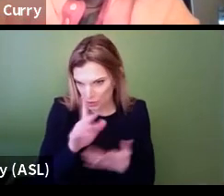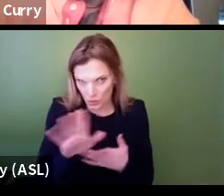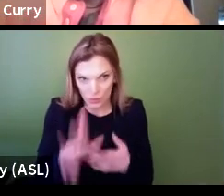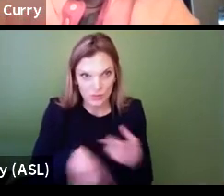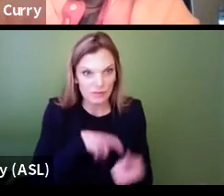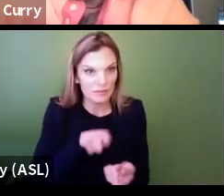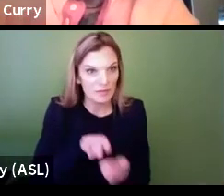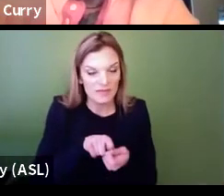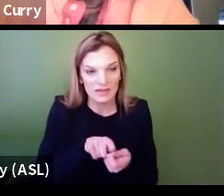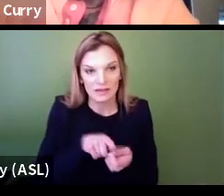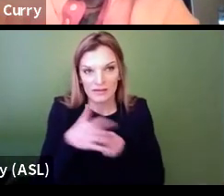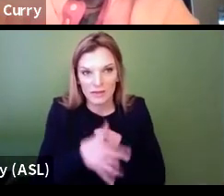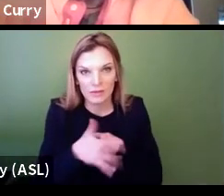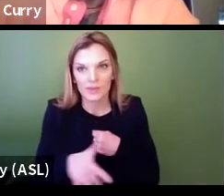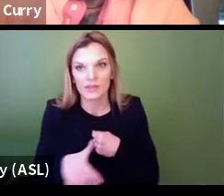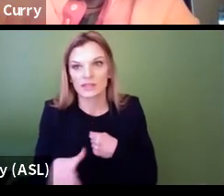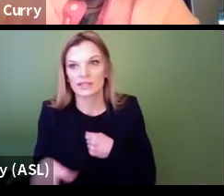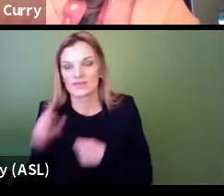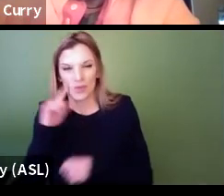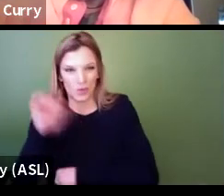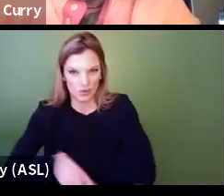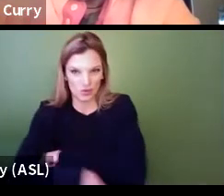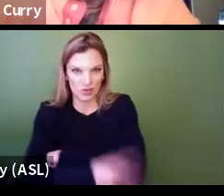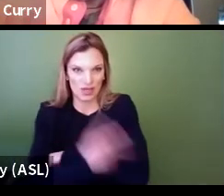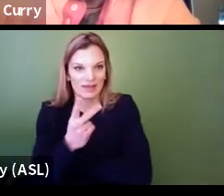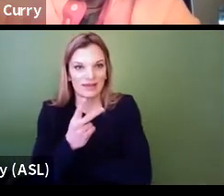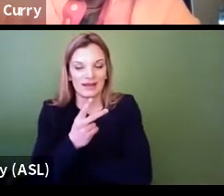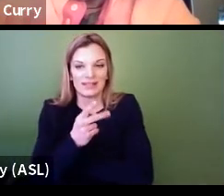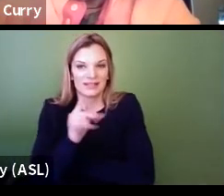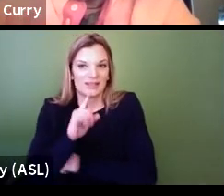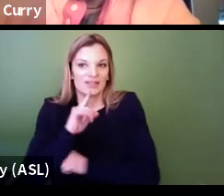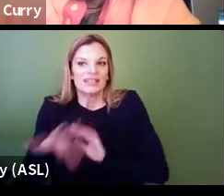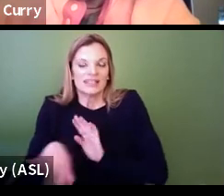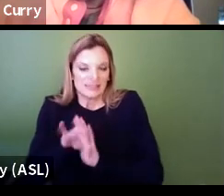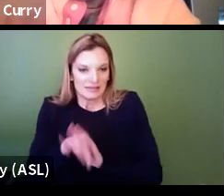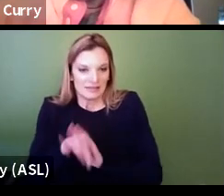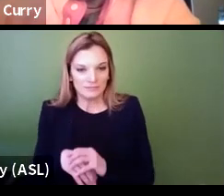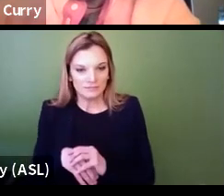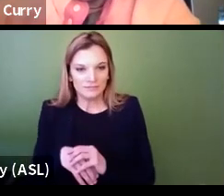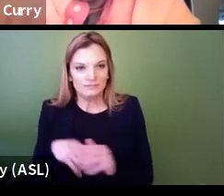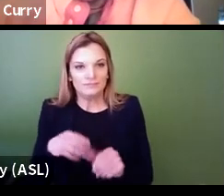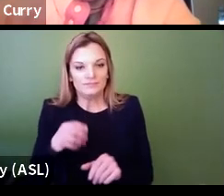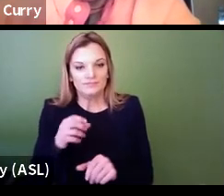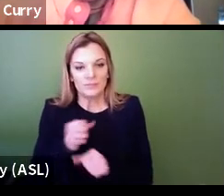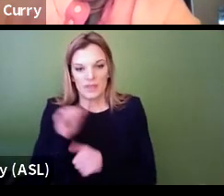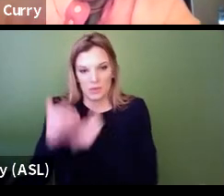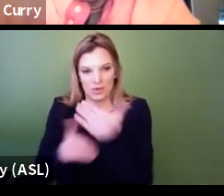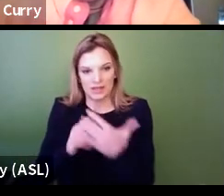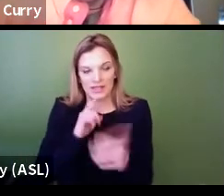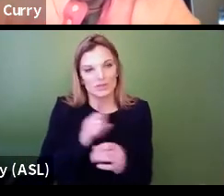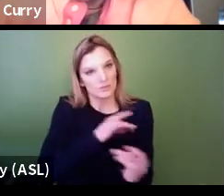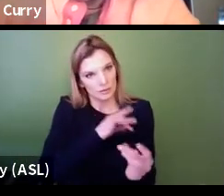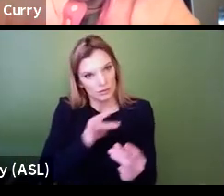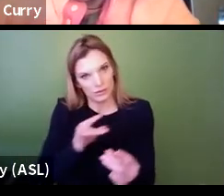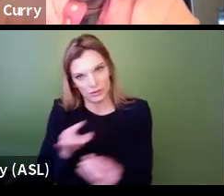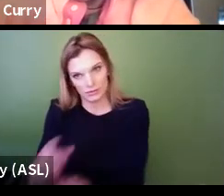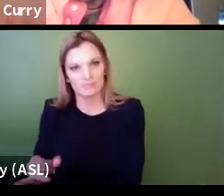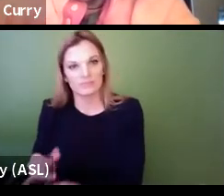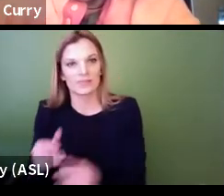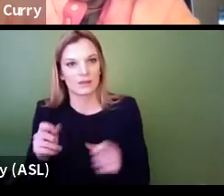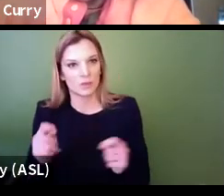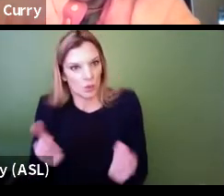of availability on those 2 days that are selected there to make the process move forward as quickly as